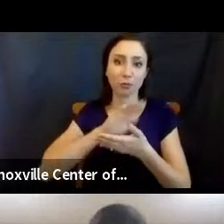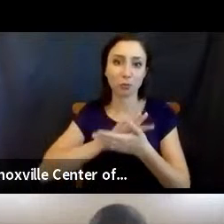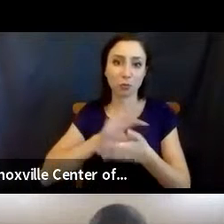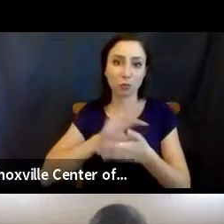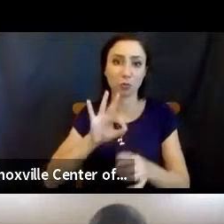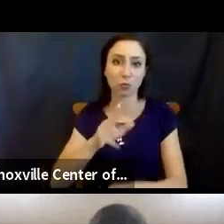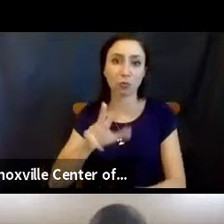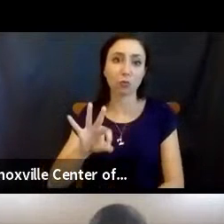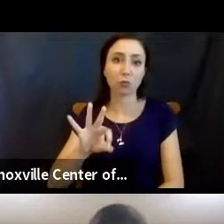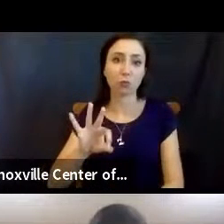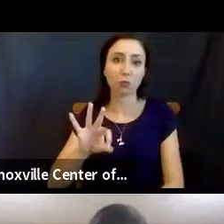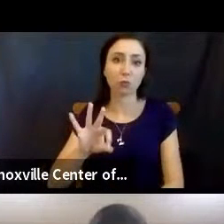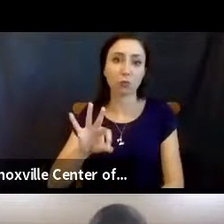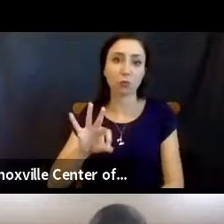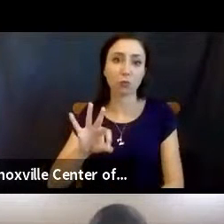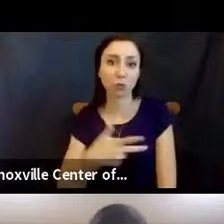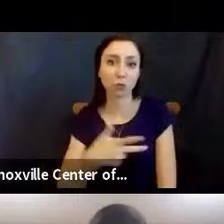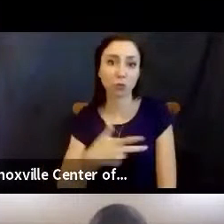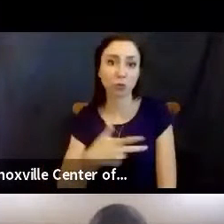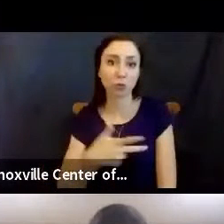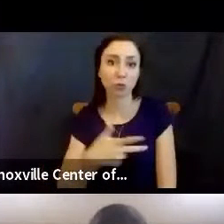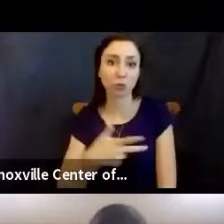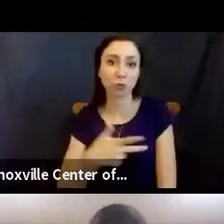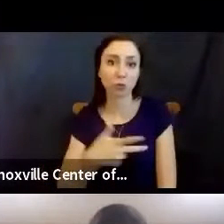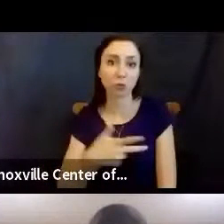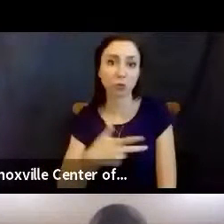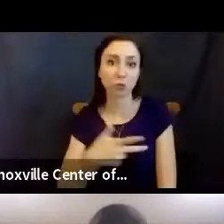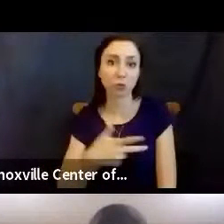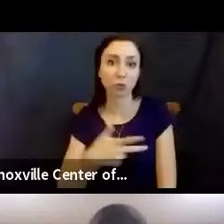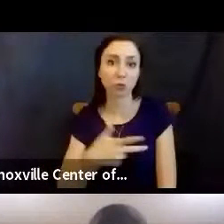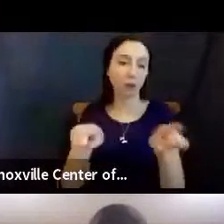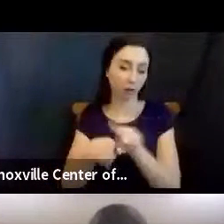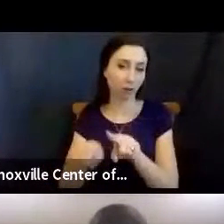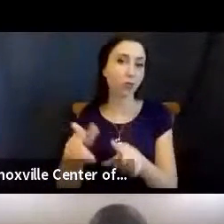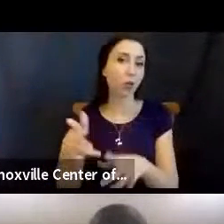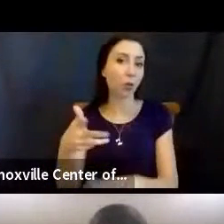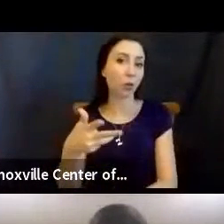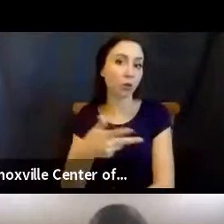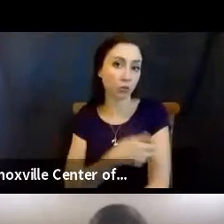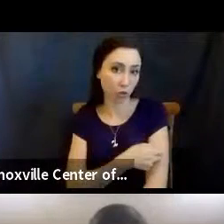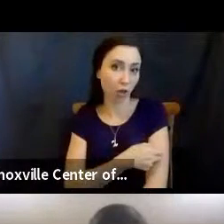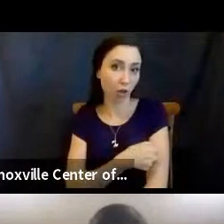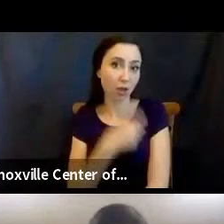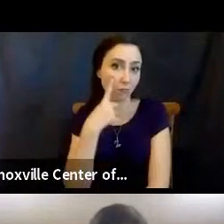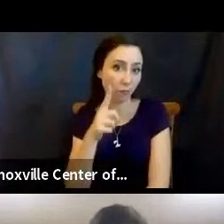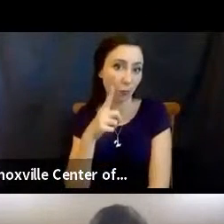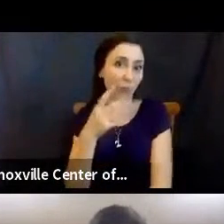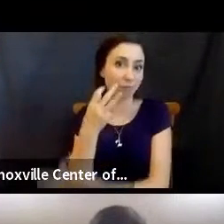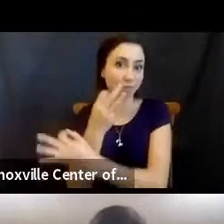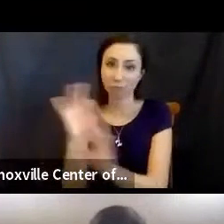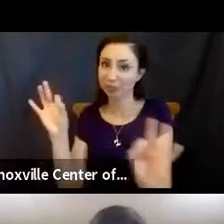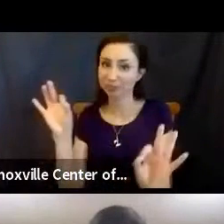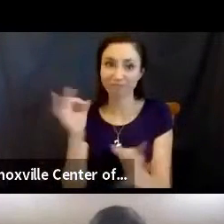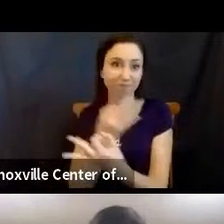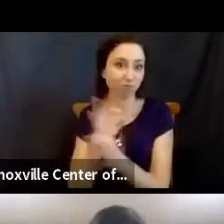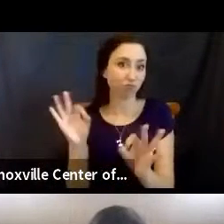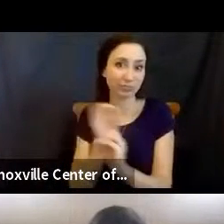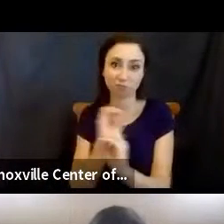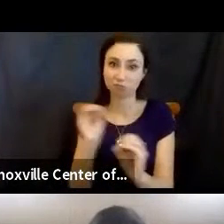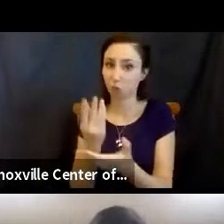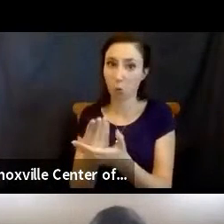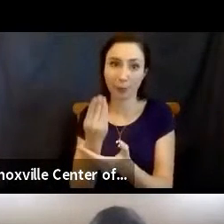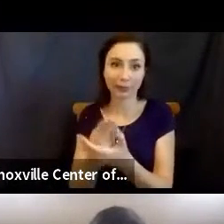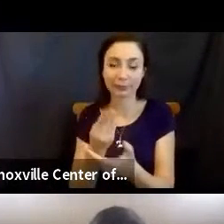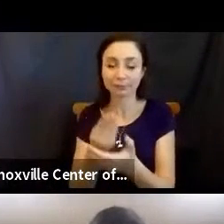offering flu mist and flu shot to family and the children free of charge. So we're doing that. And then in addition to that, we have